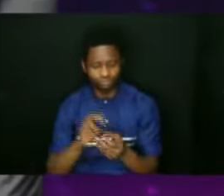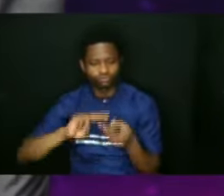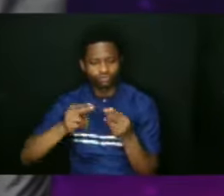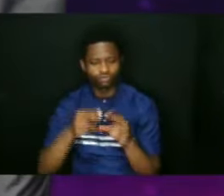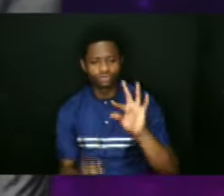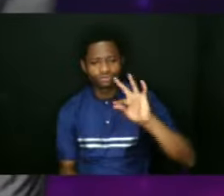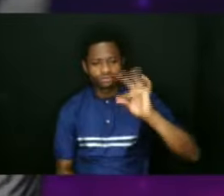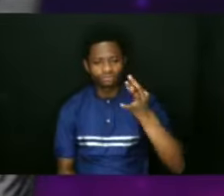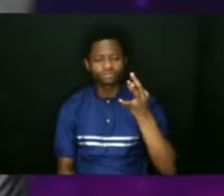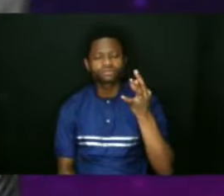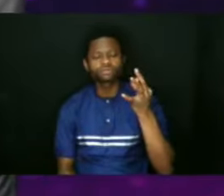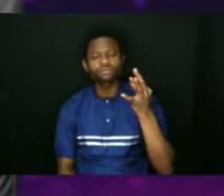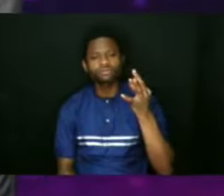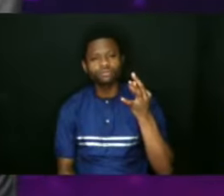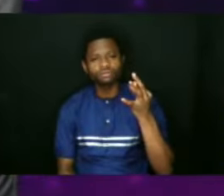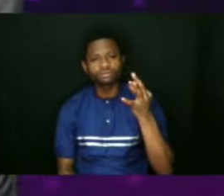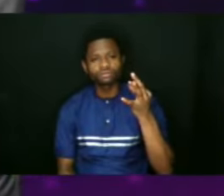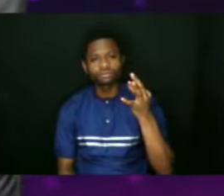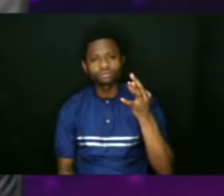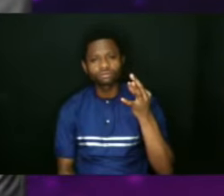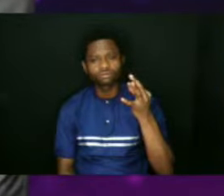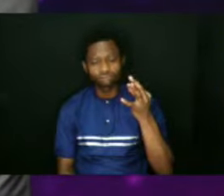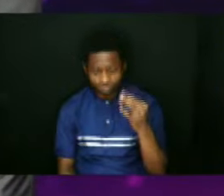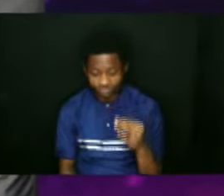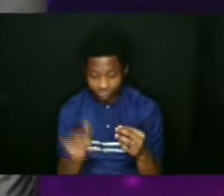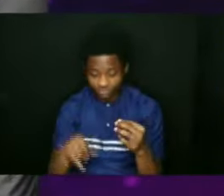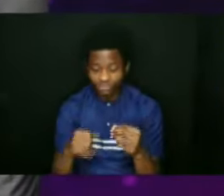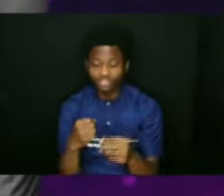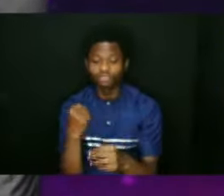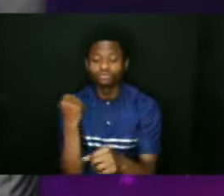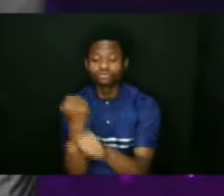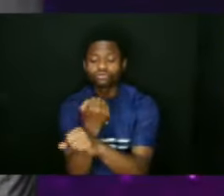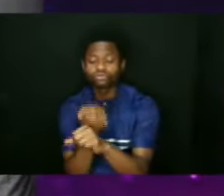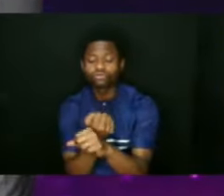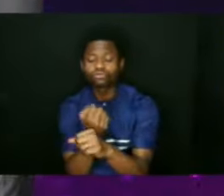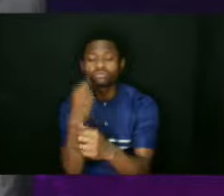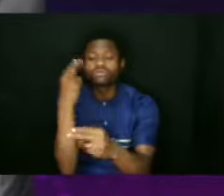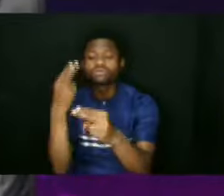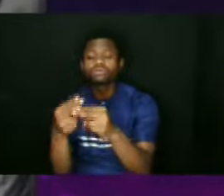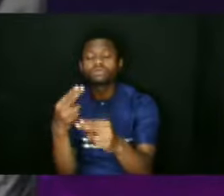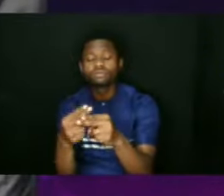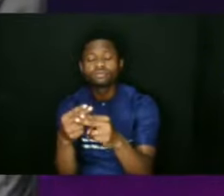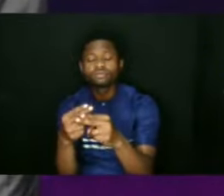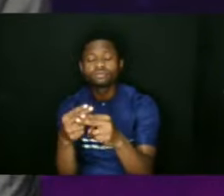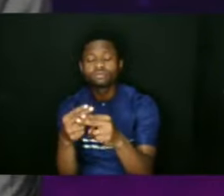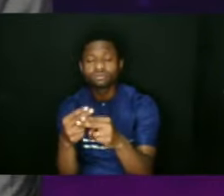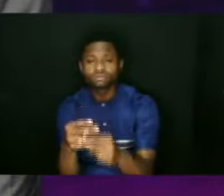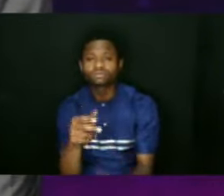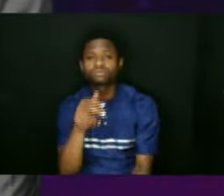9, the precious stone is referred to as amethyst.